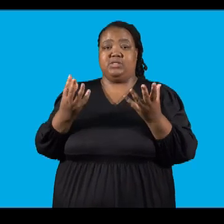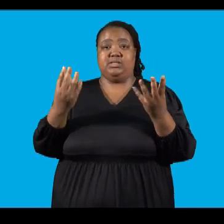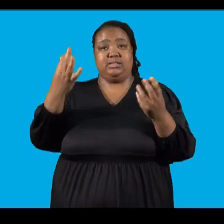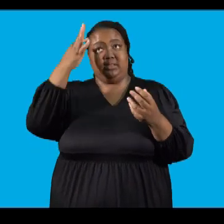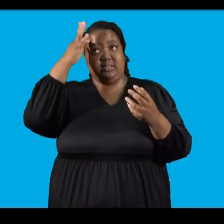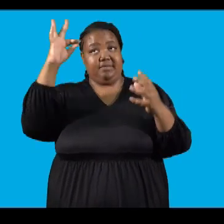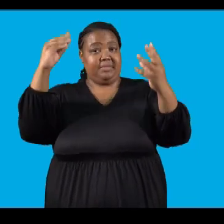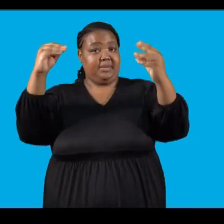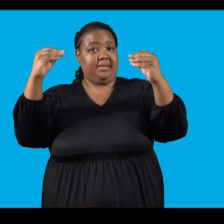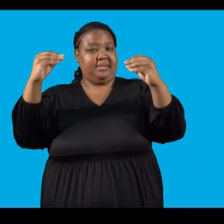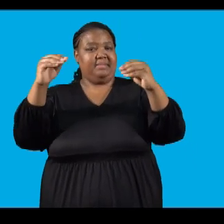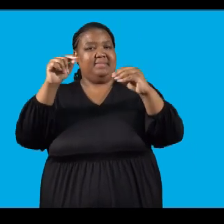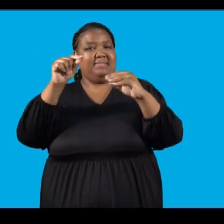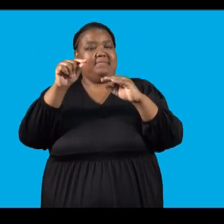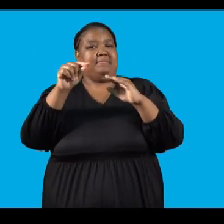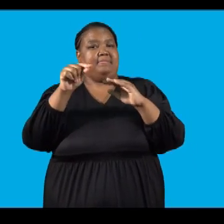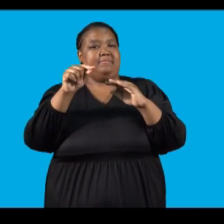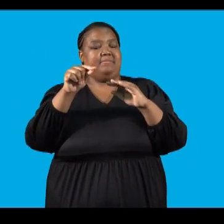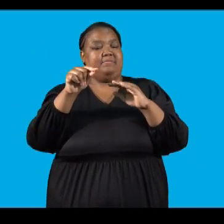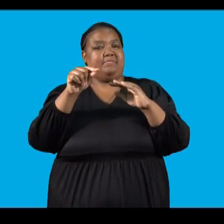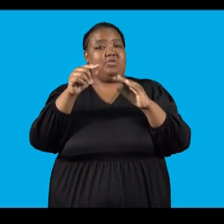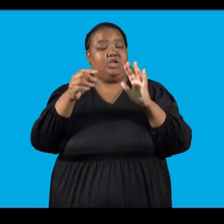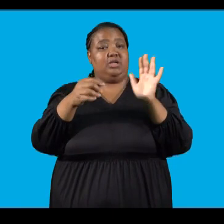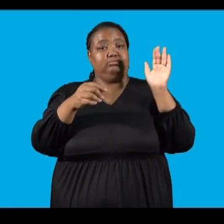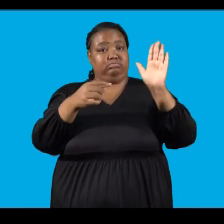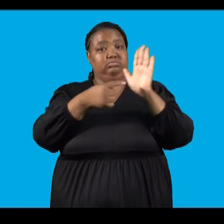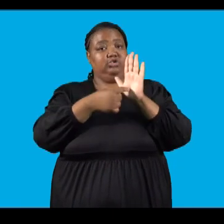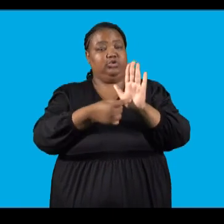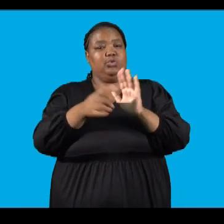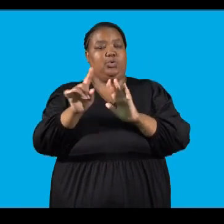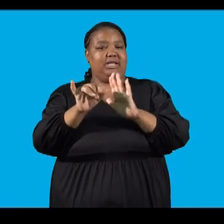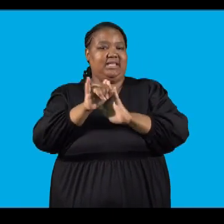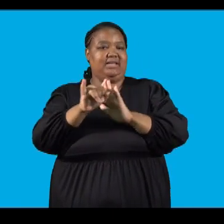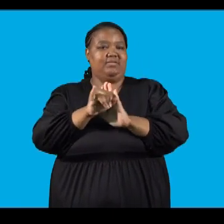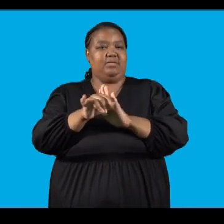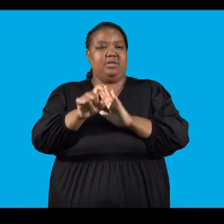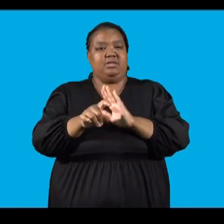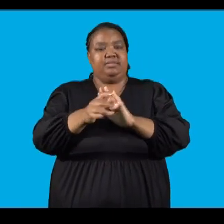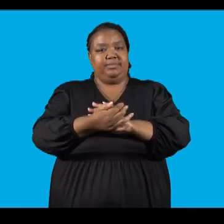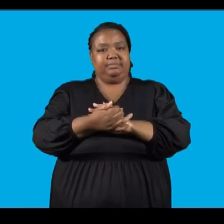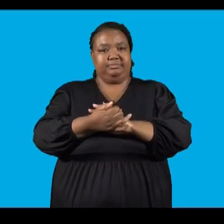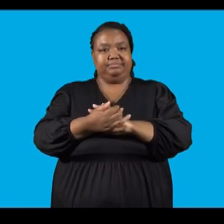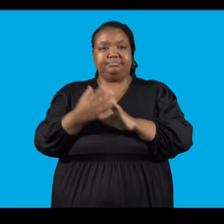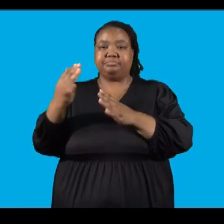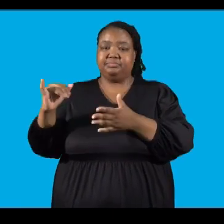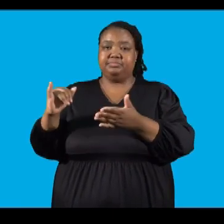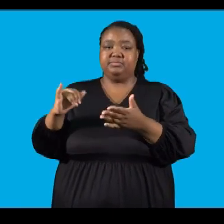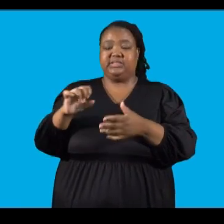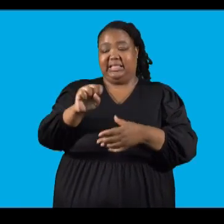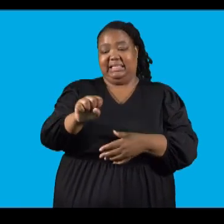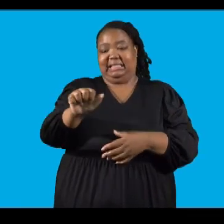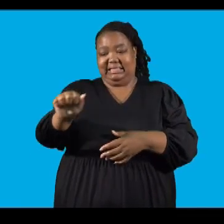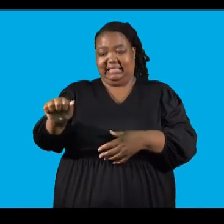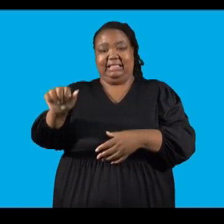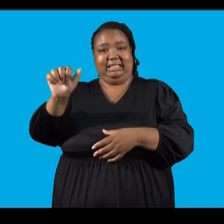Identify the state enterprise depicted in the cartoon above. That